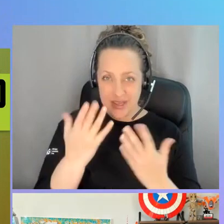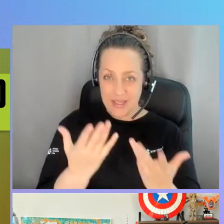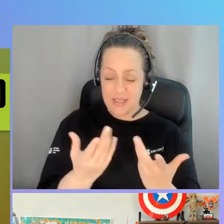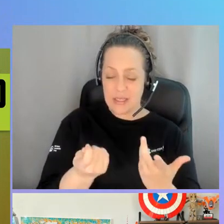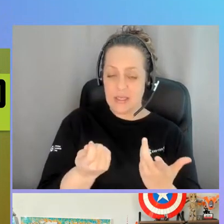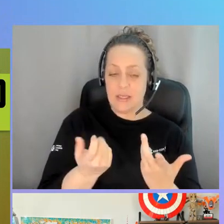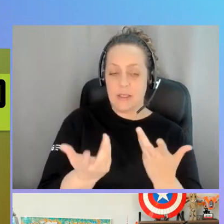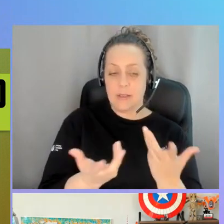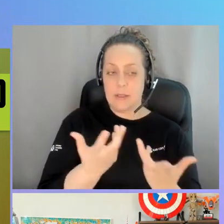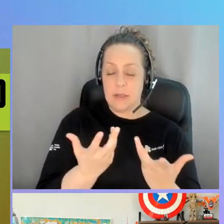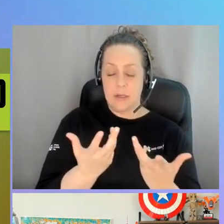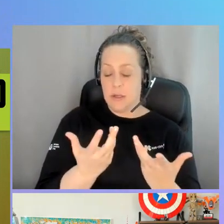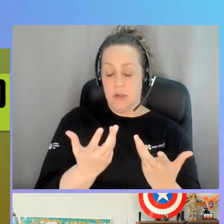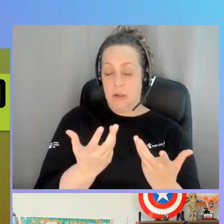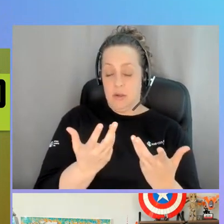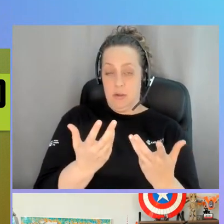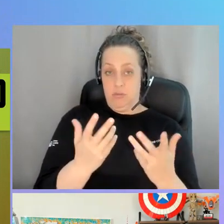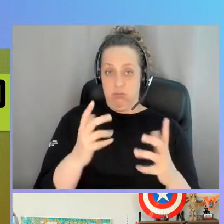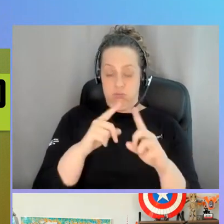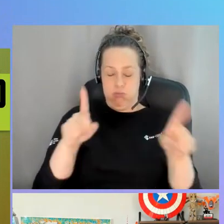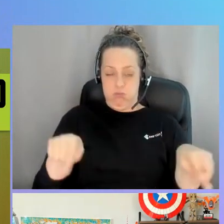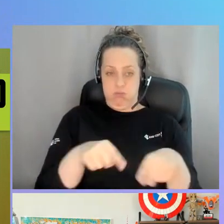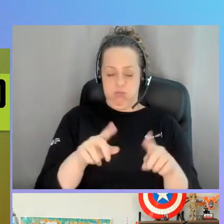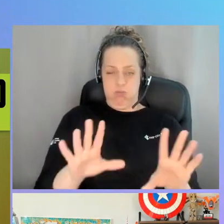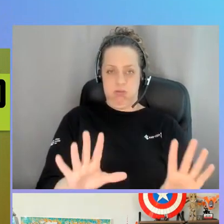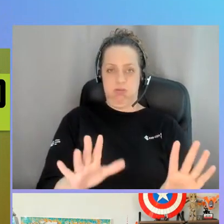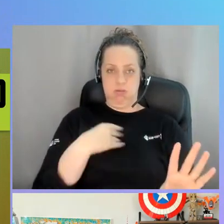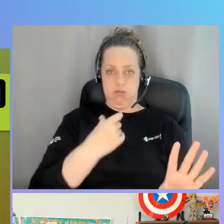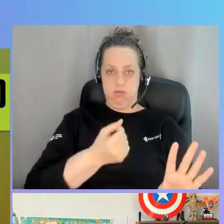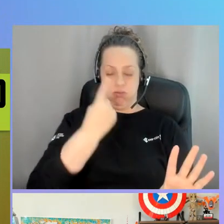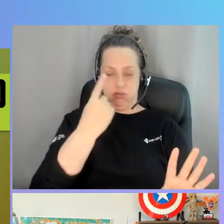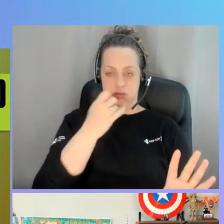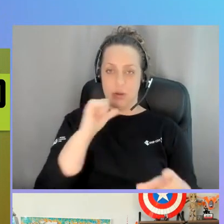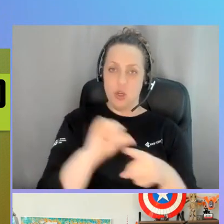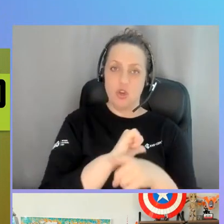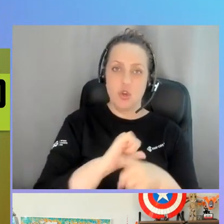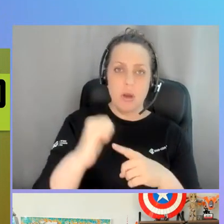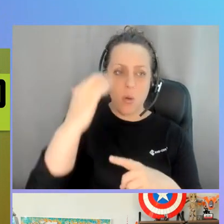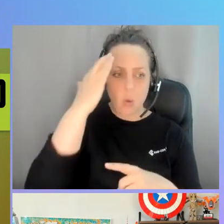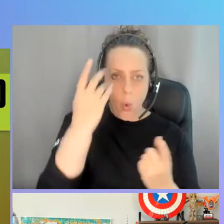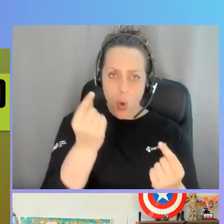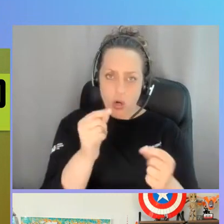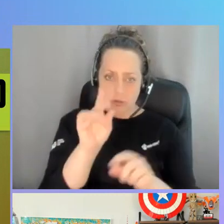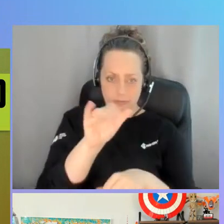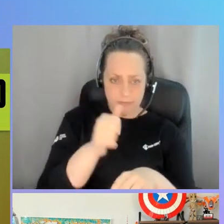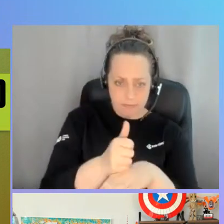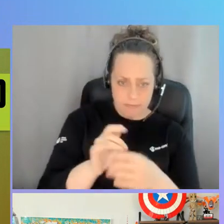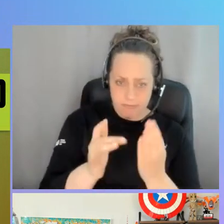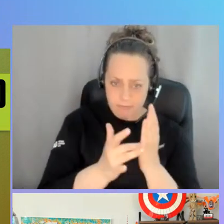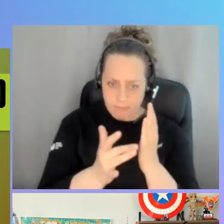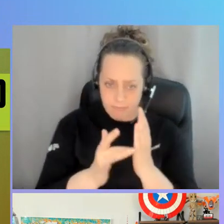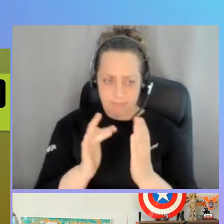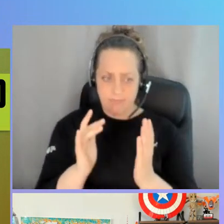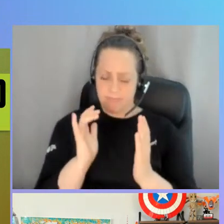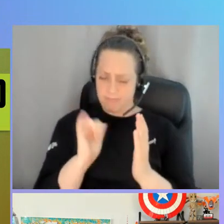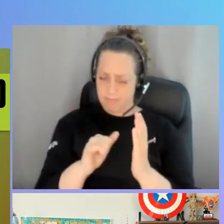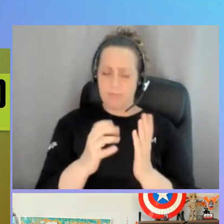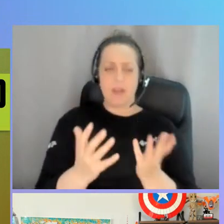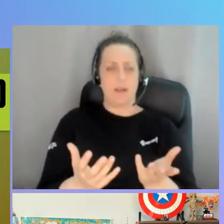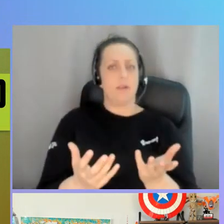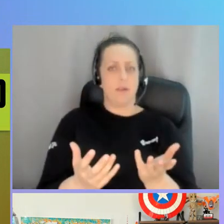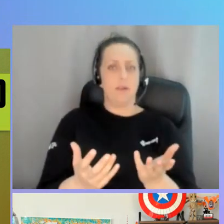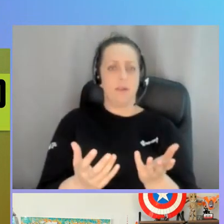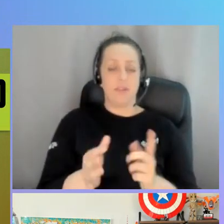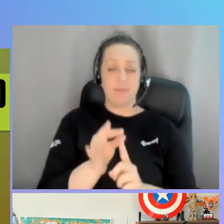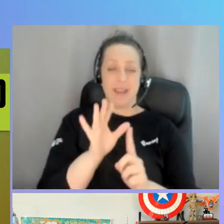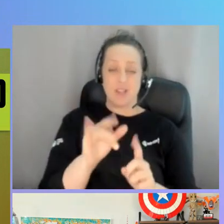of a black box to you, right? So making sure that you have training available on assistive technology can be a big part of that, like I said, especially